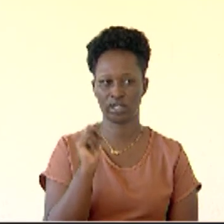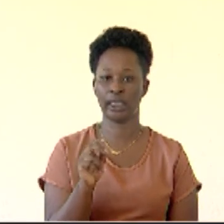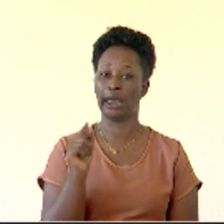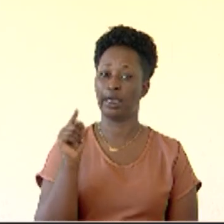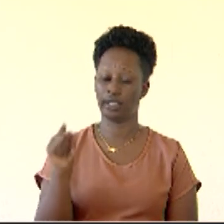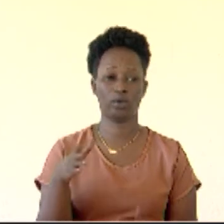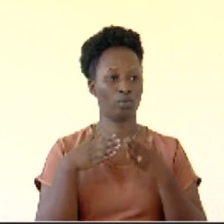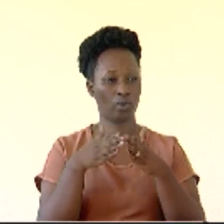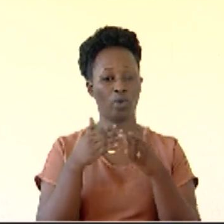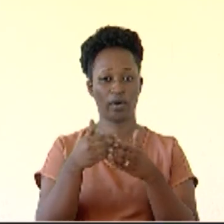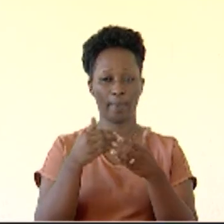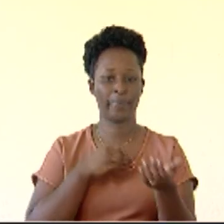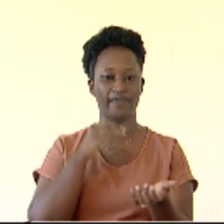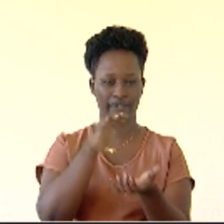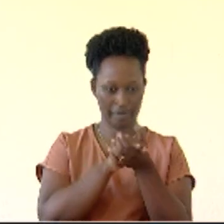allowed.